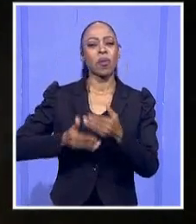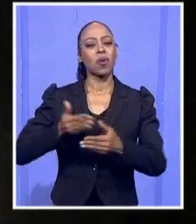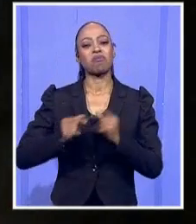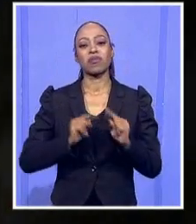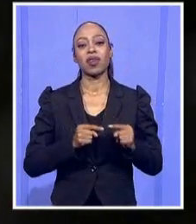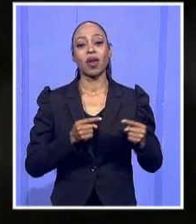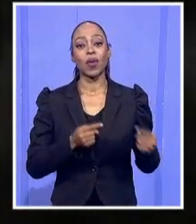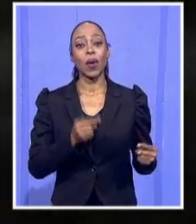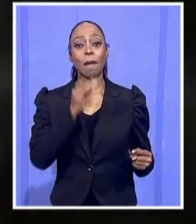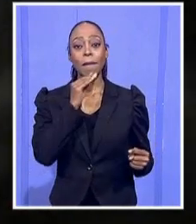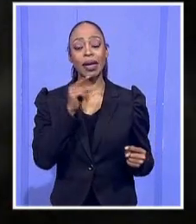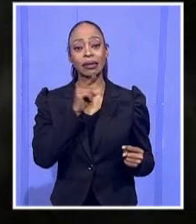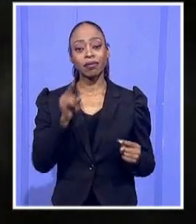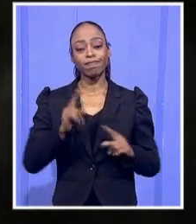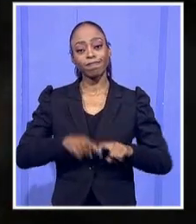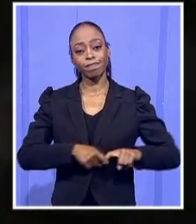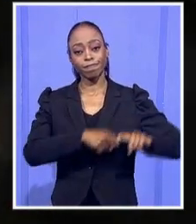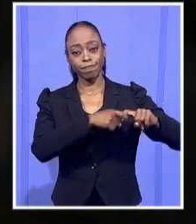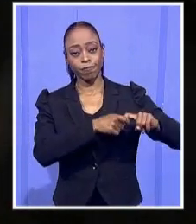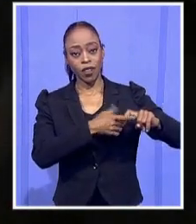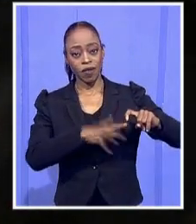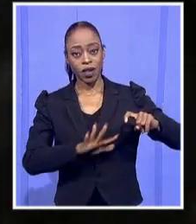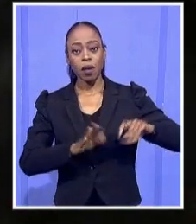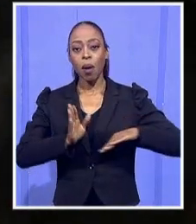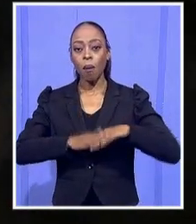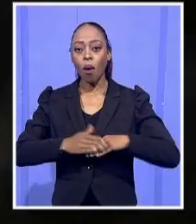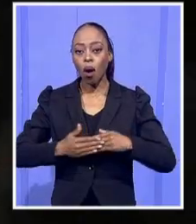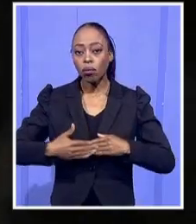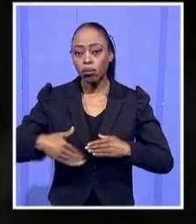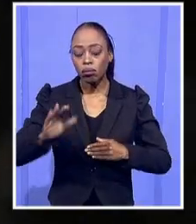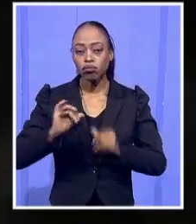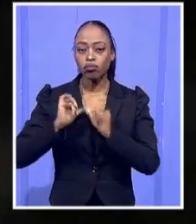have been suspended in those areas, but the rest continues.